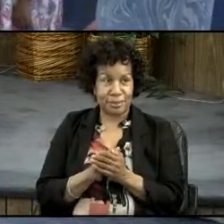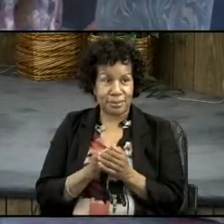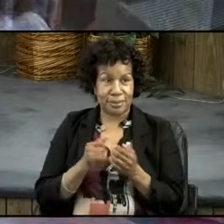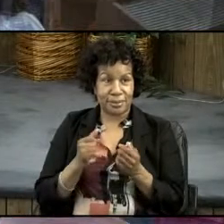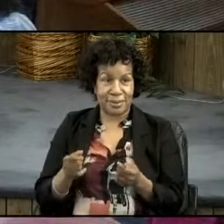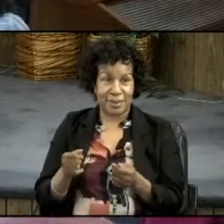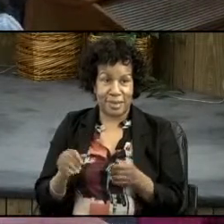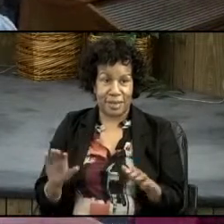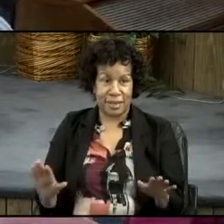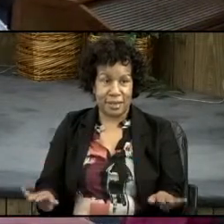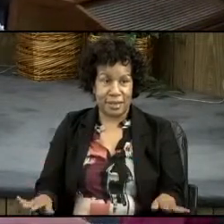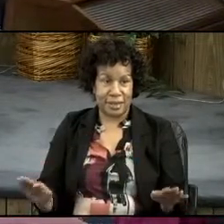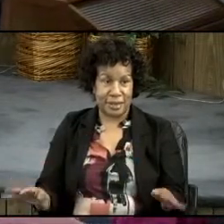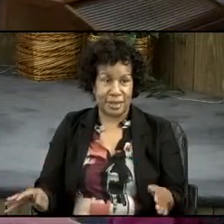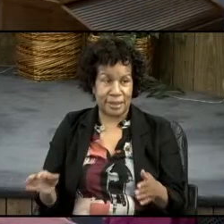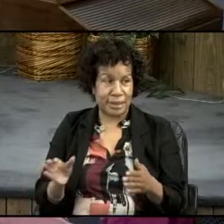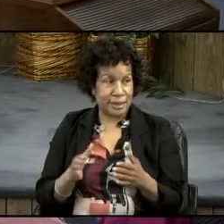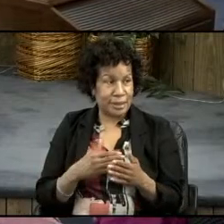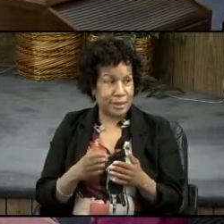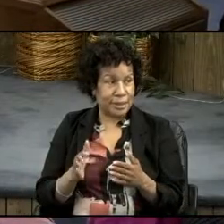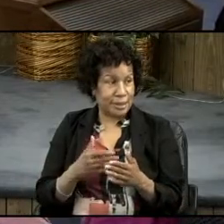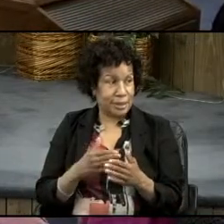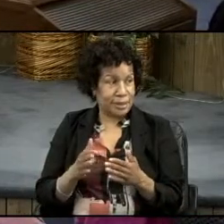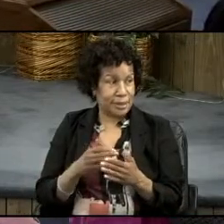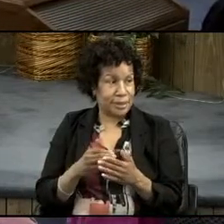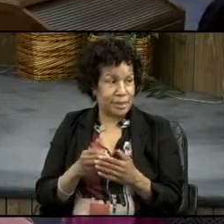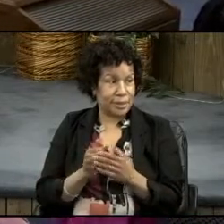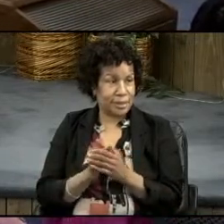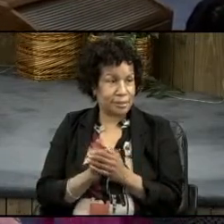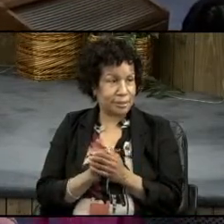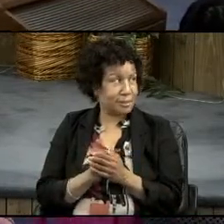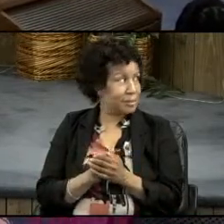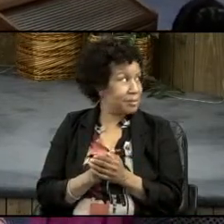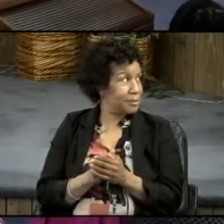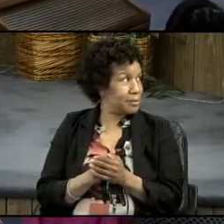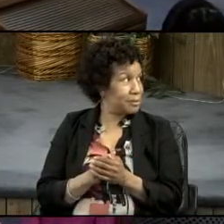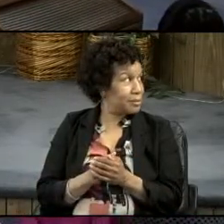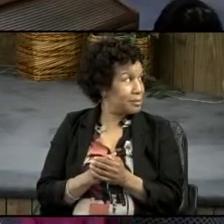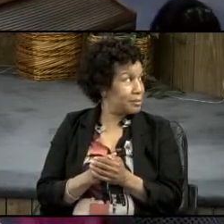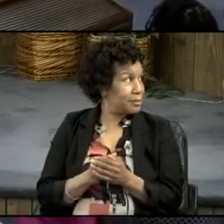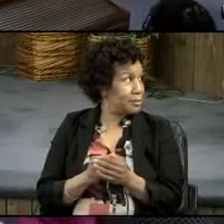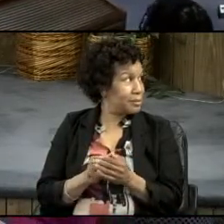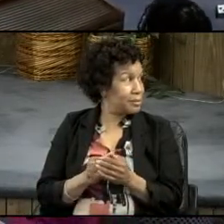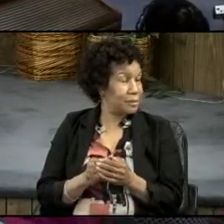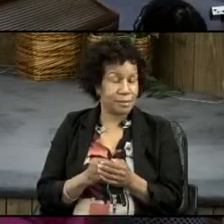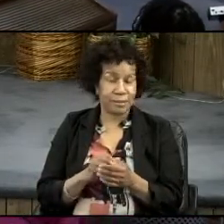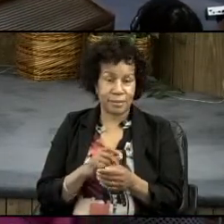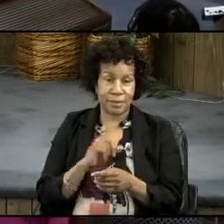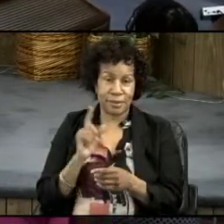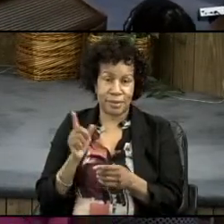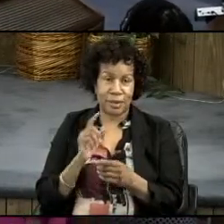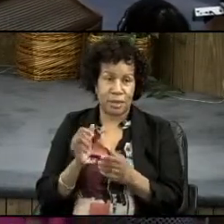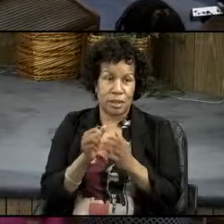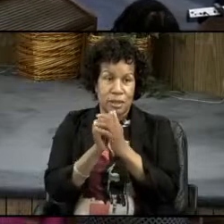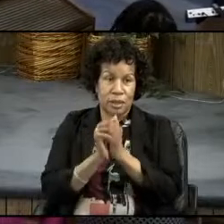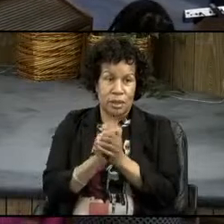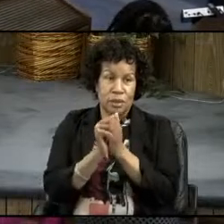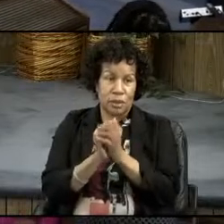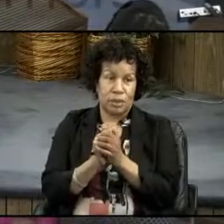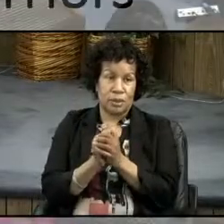Now, for the kids' sake, I got to bring this on home. I want you to stay right there. You see what the sign says. Only worshipers become